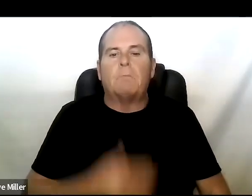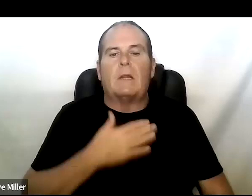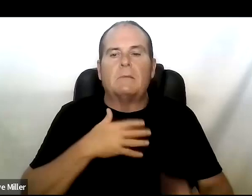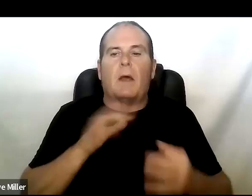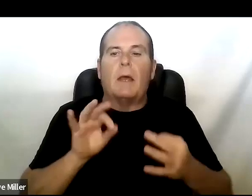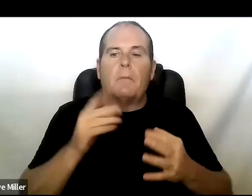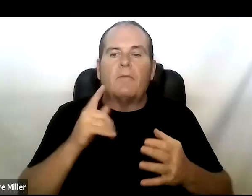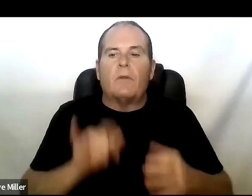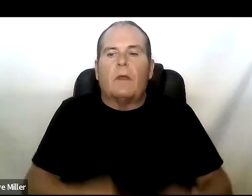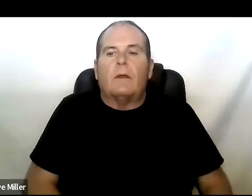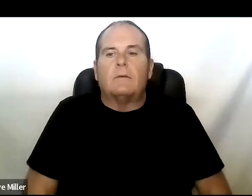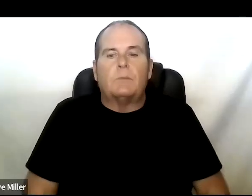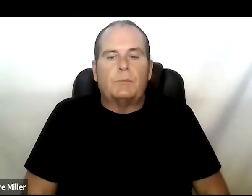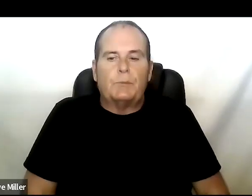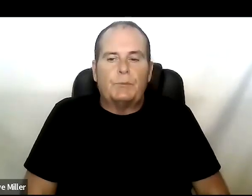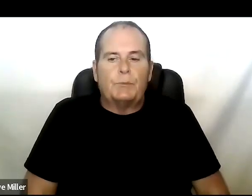on that.